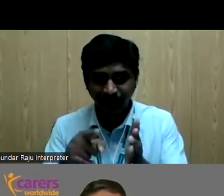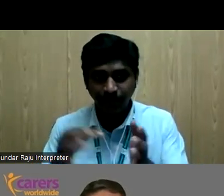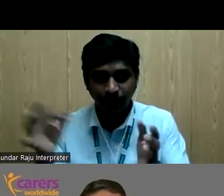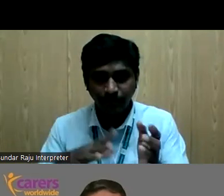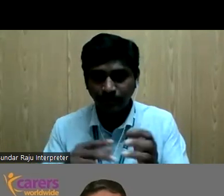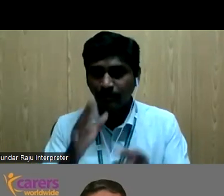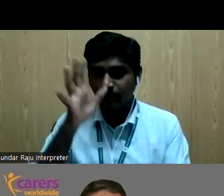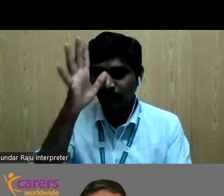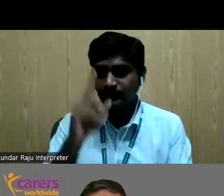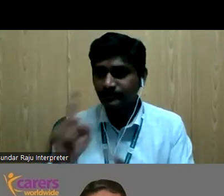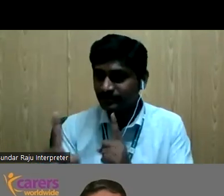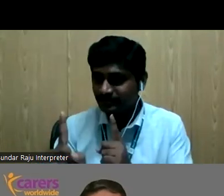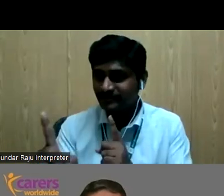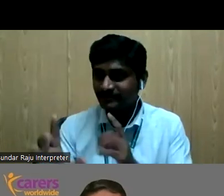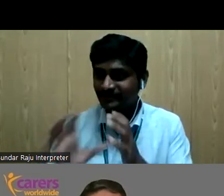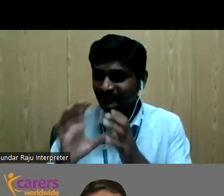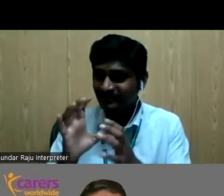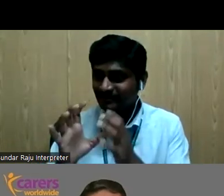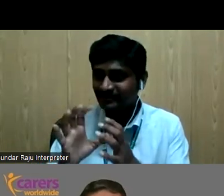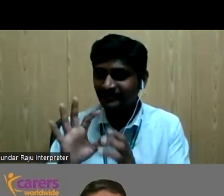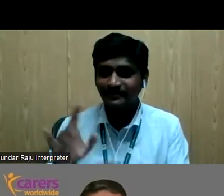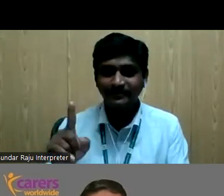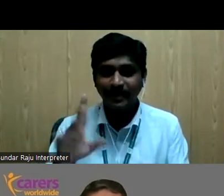parents, bahut zaruri hota hai ki family mein wo